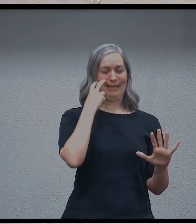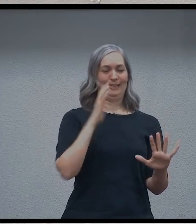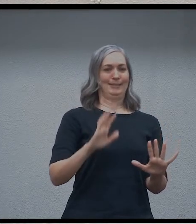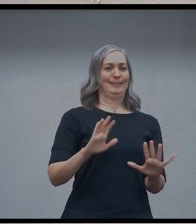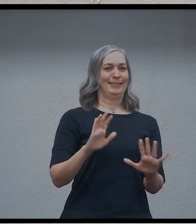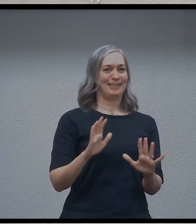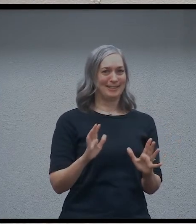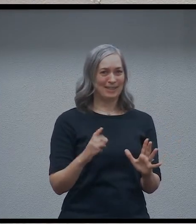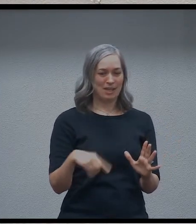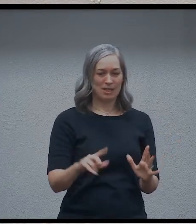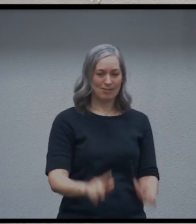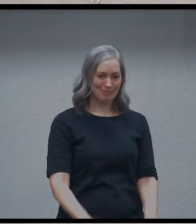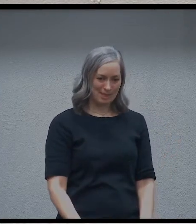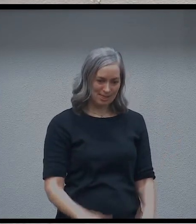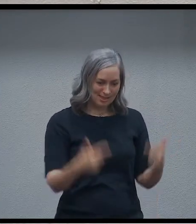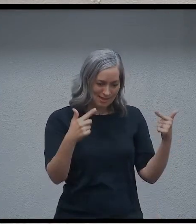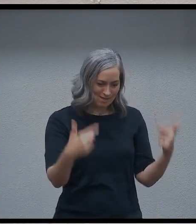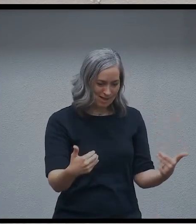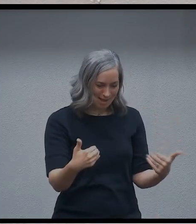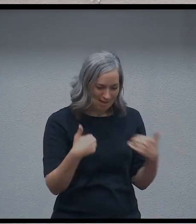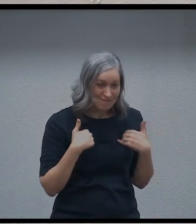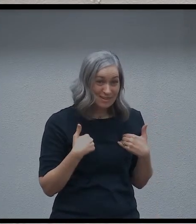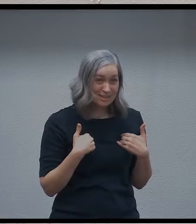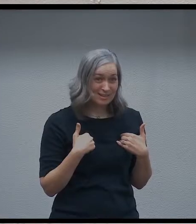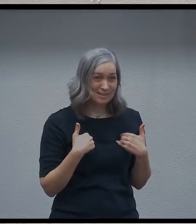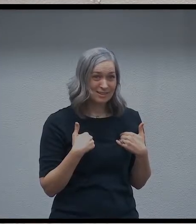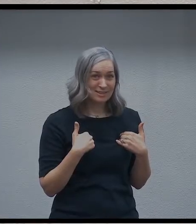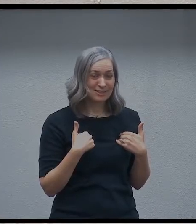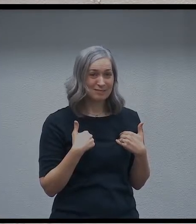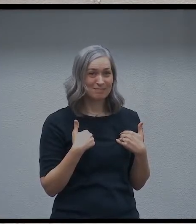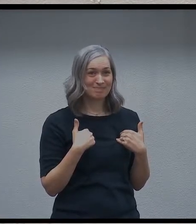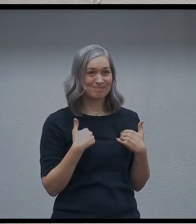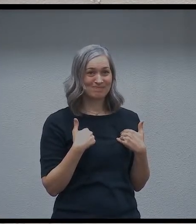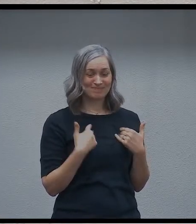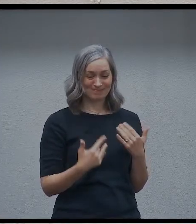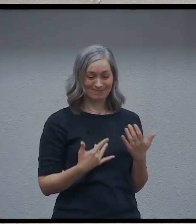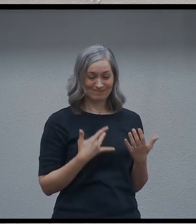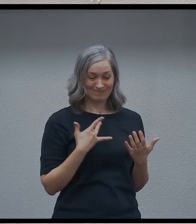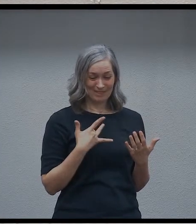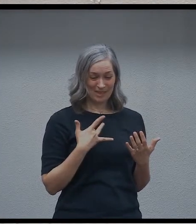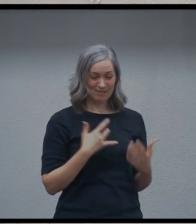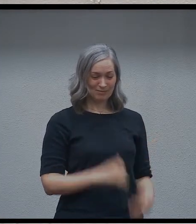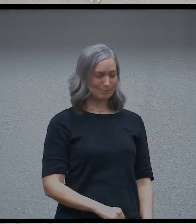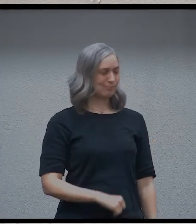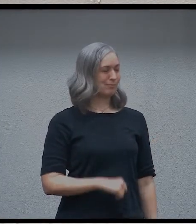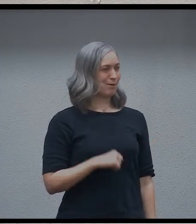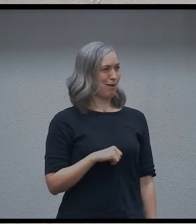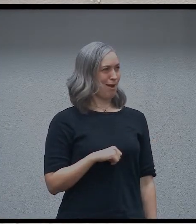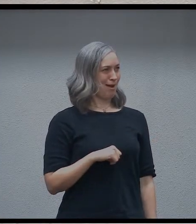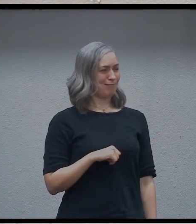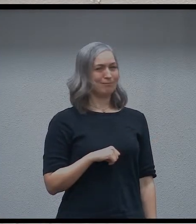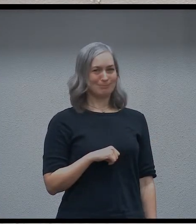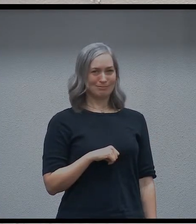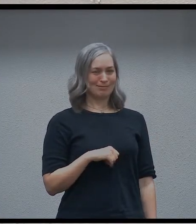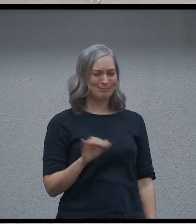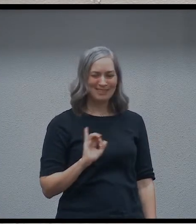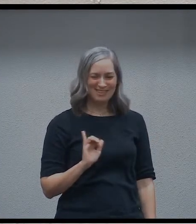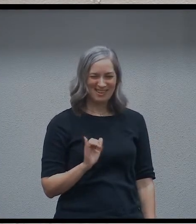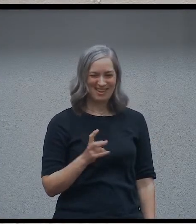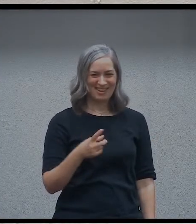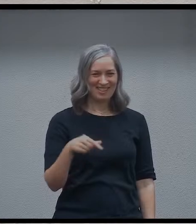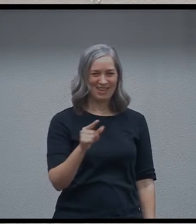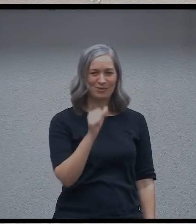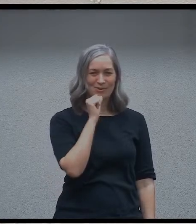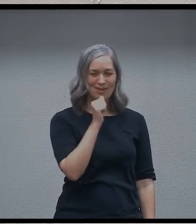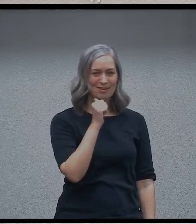They live their lives with this sense of pride almost, where it's like they